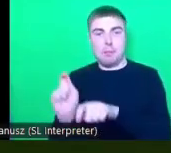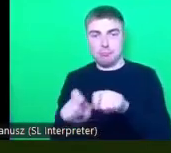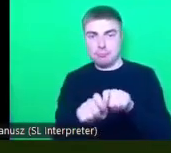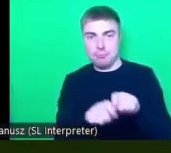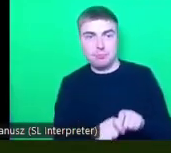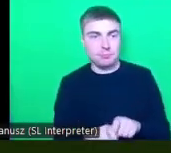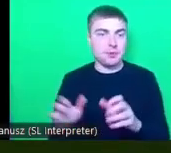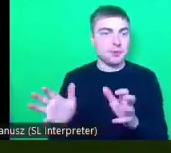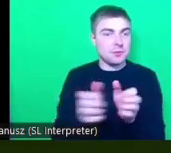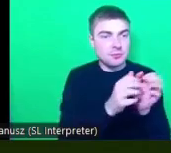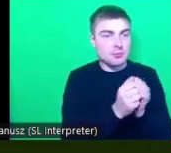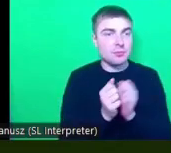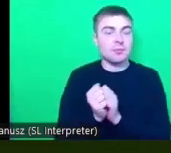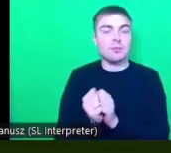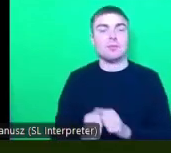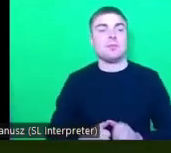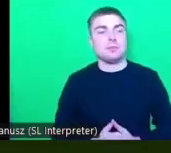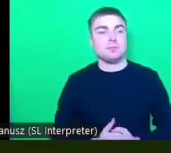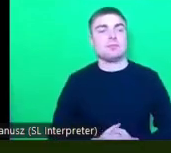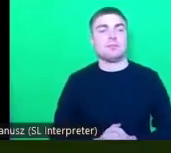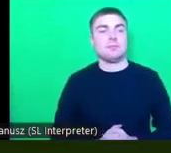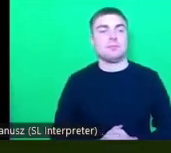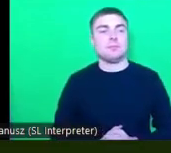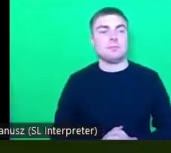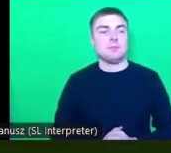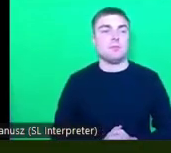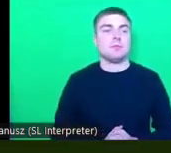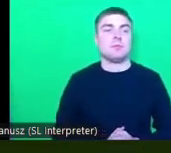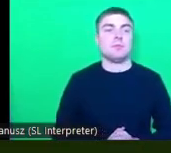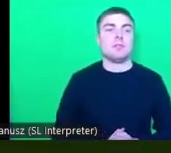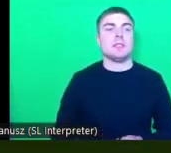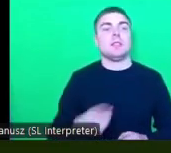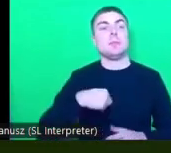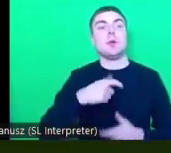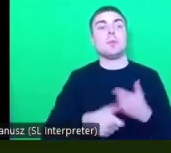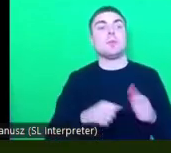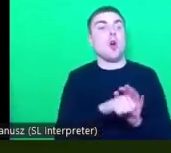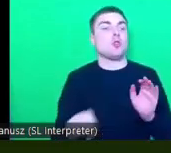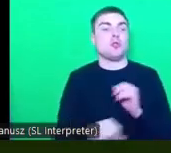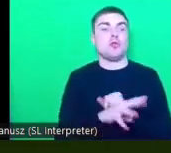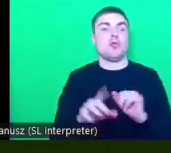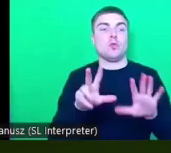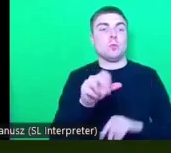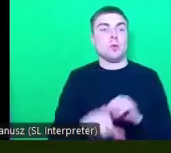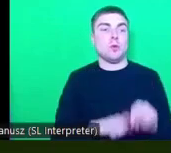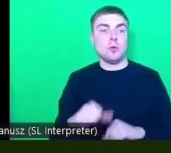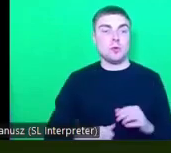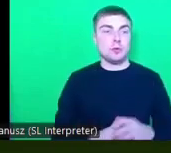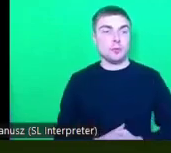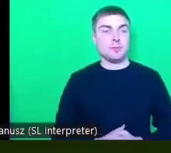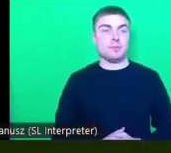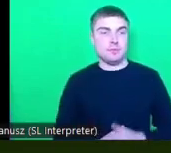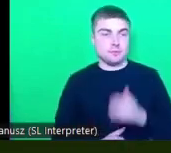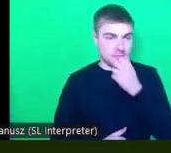So now we go back to those direct effects. So the direct